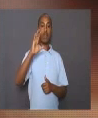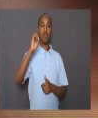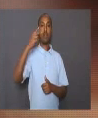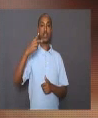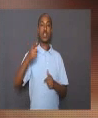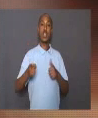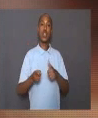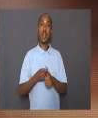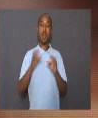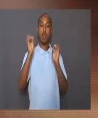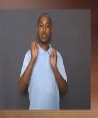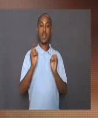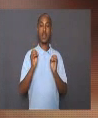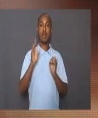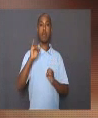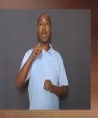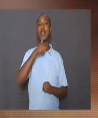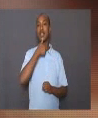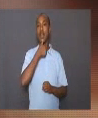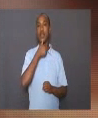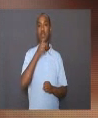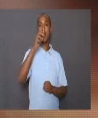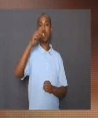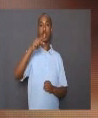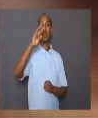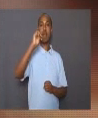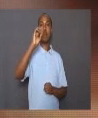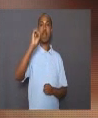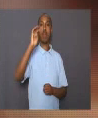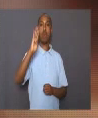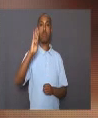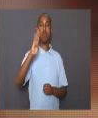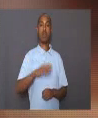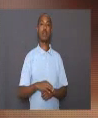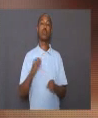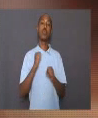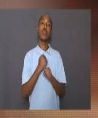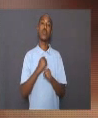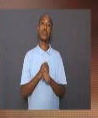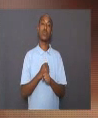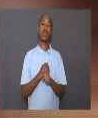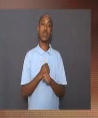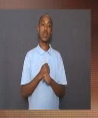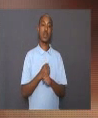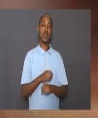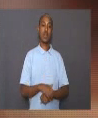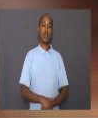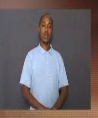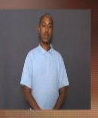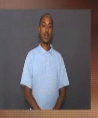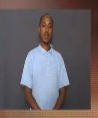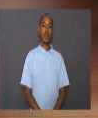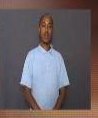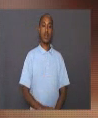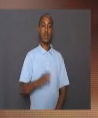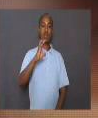oxidized by the acidified potassium permanganate to produce ethanal, which in